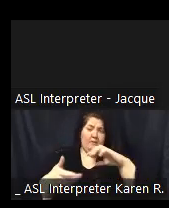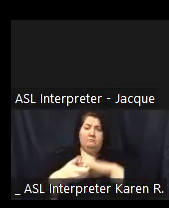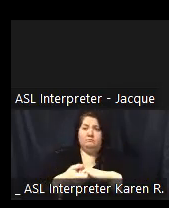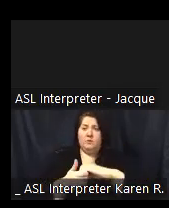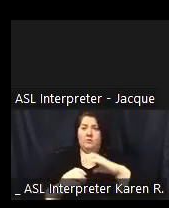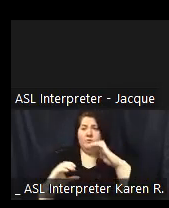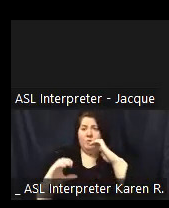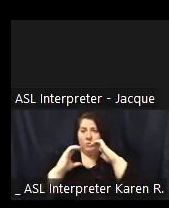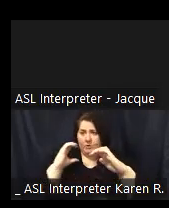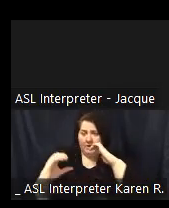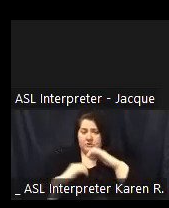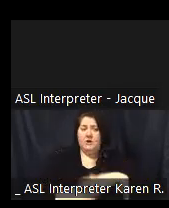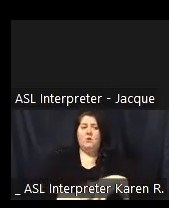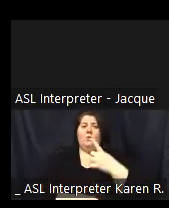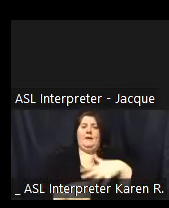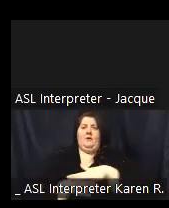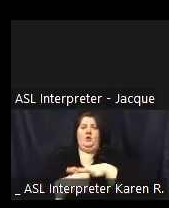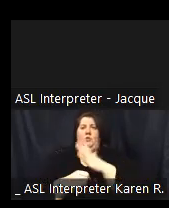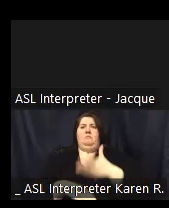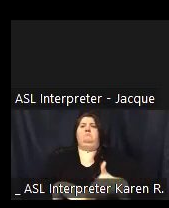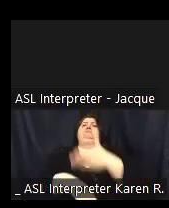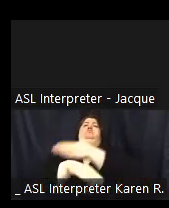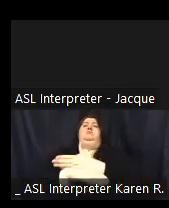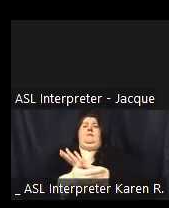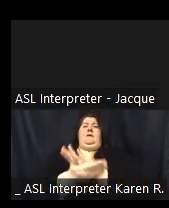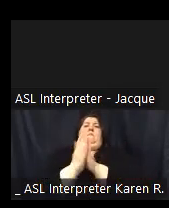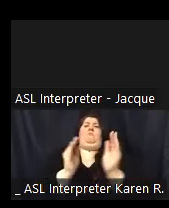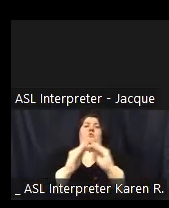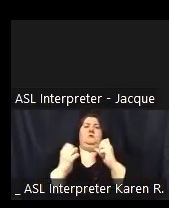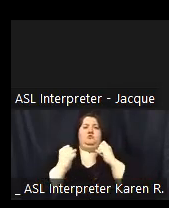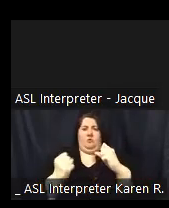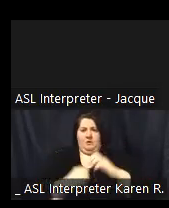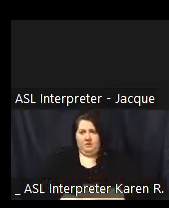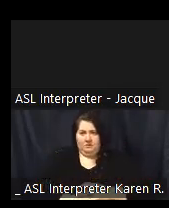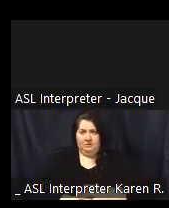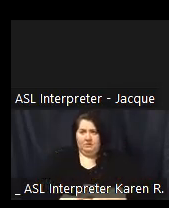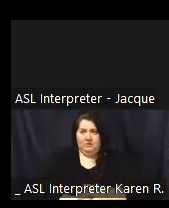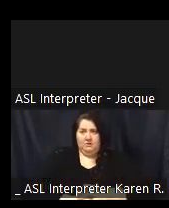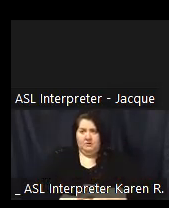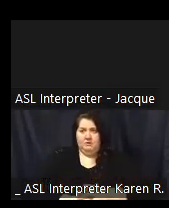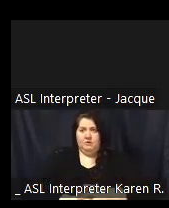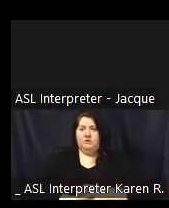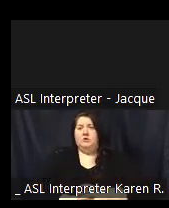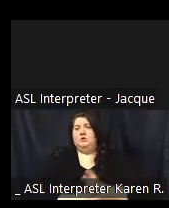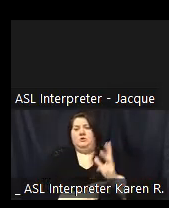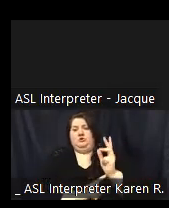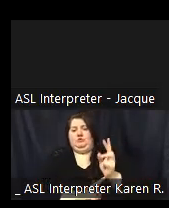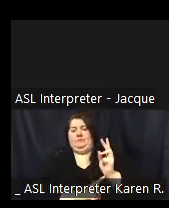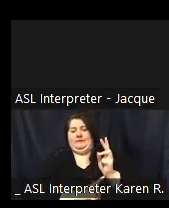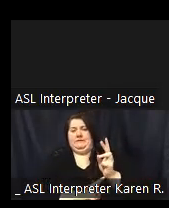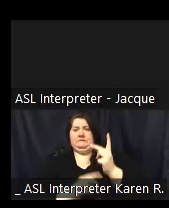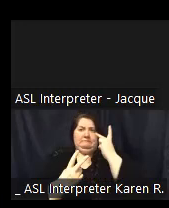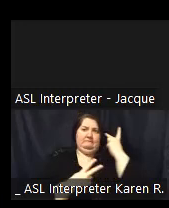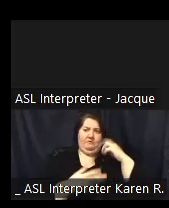also one area you'd like to get stronger. So we'll just give folks about 2 minutes to reflect on